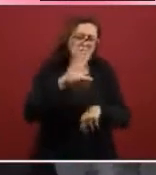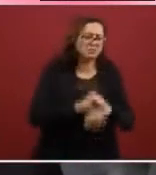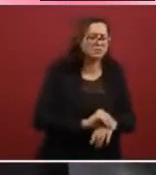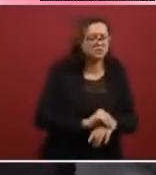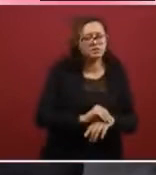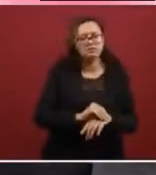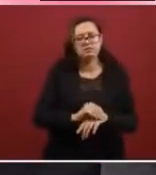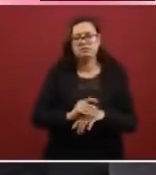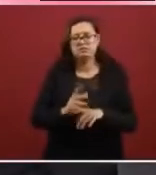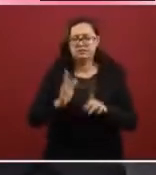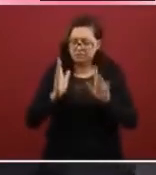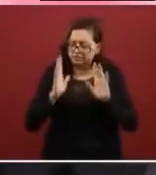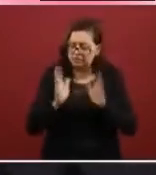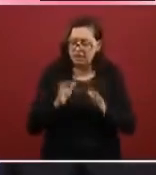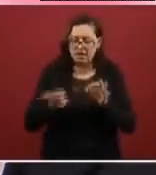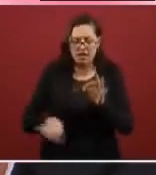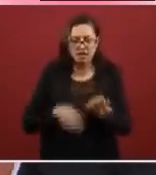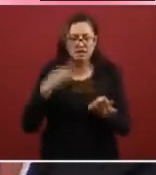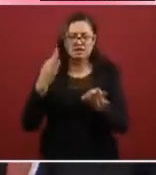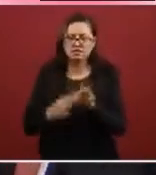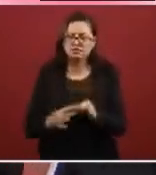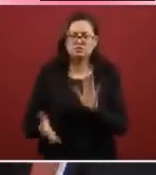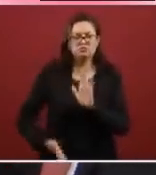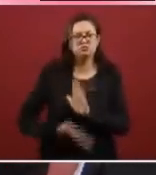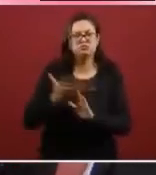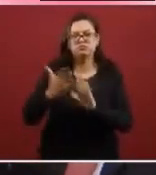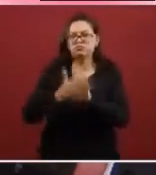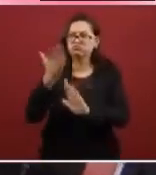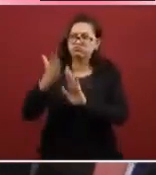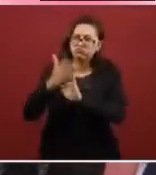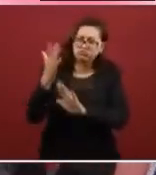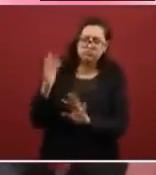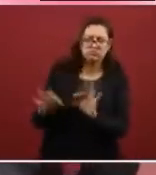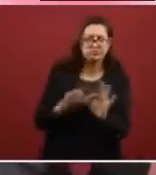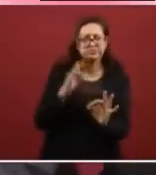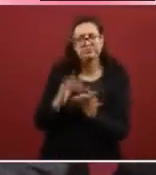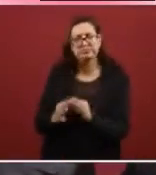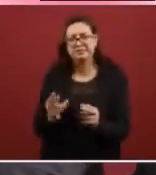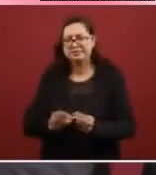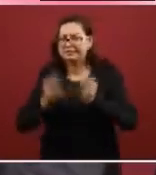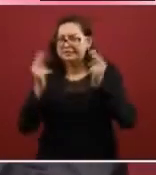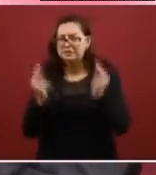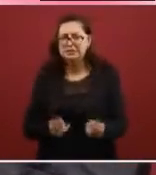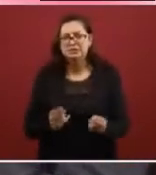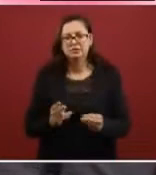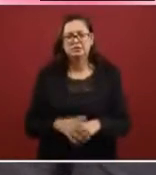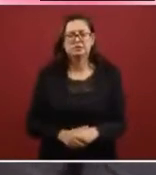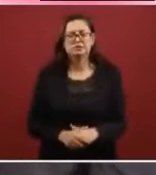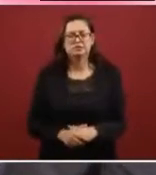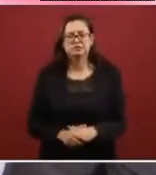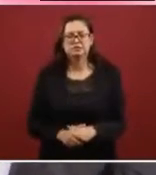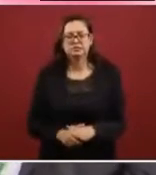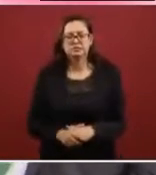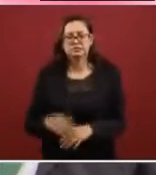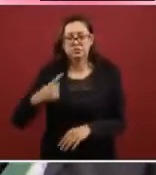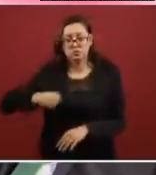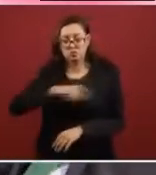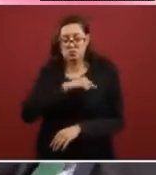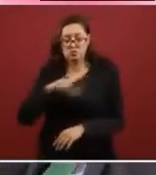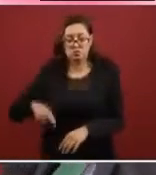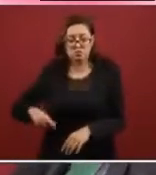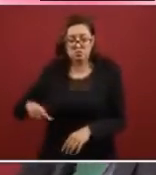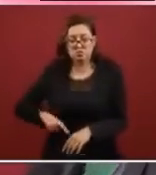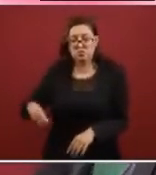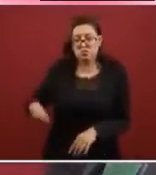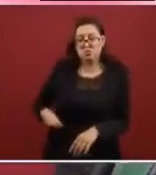they permit us terminar esas obras, to finish these works porque no fue culpa de nosotros, because it was